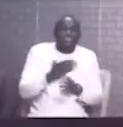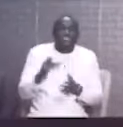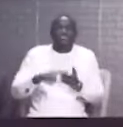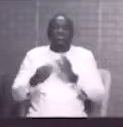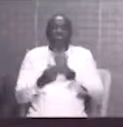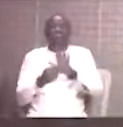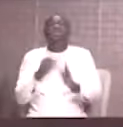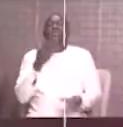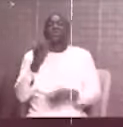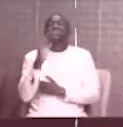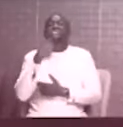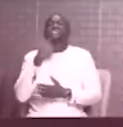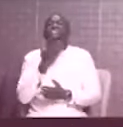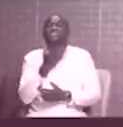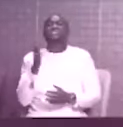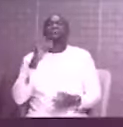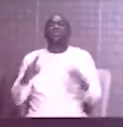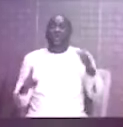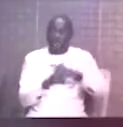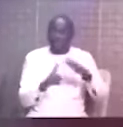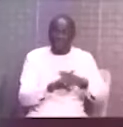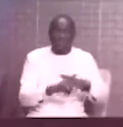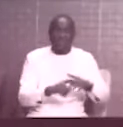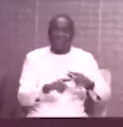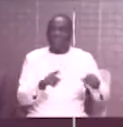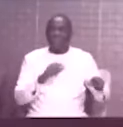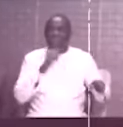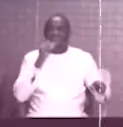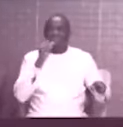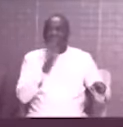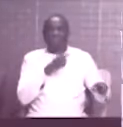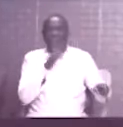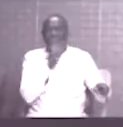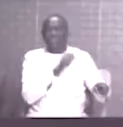will come. They will so come, but not to this version of